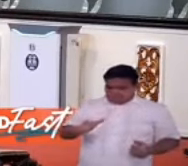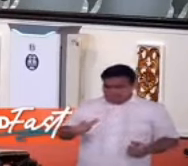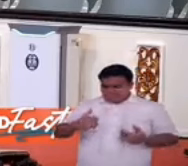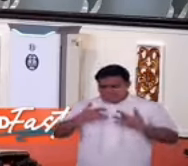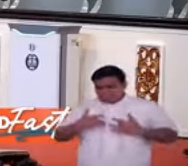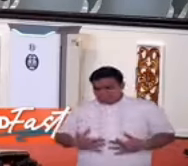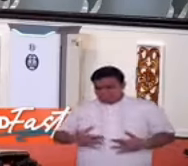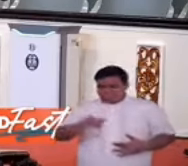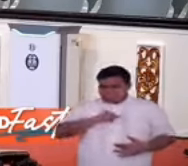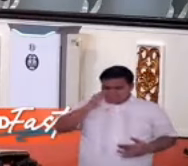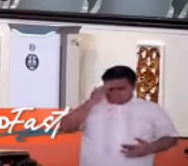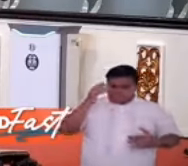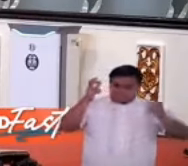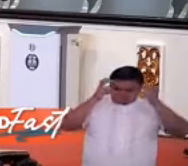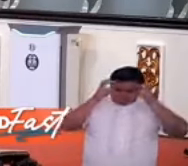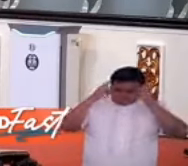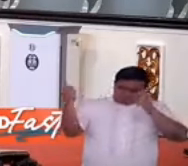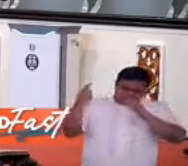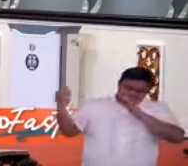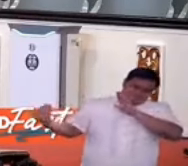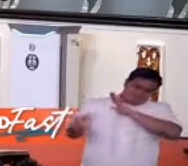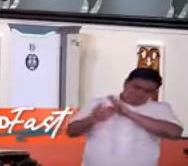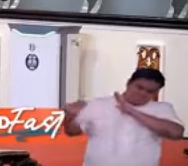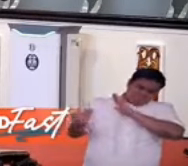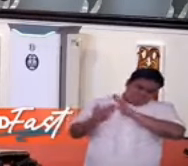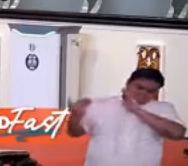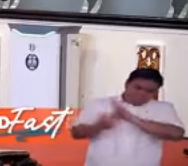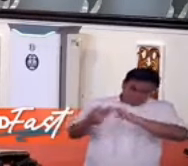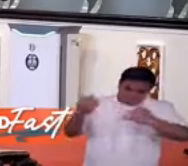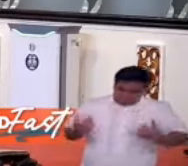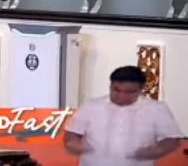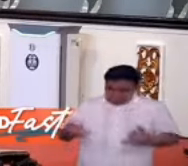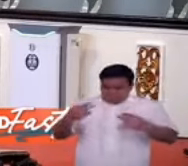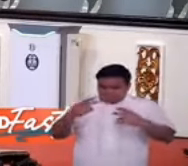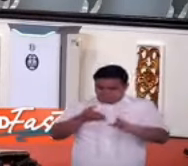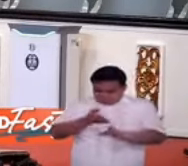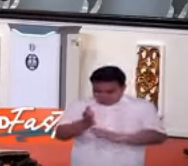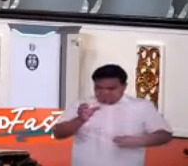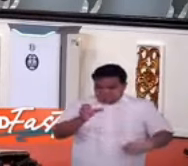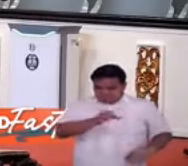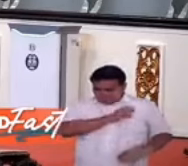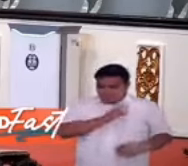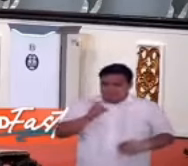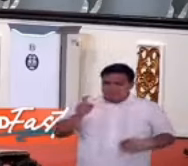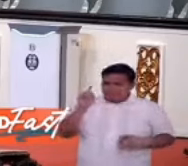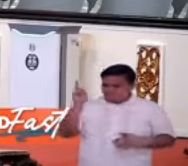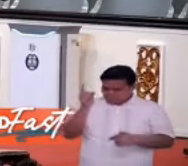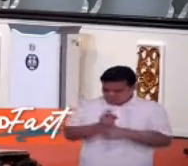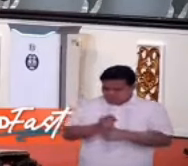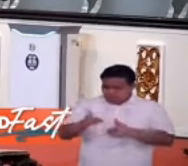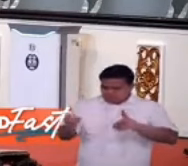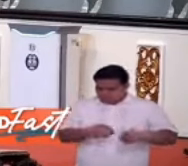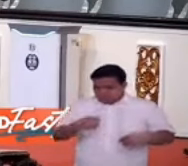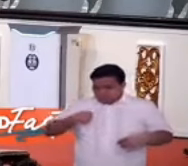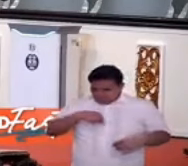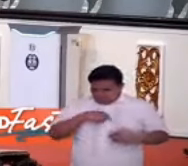devil wants to attack and destroy our homes, and Lord, help us to be vigilant. Help us to encourage one another to do what is right.